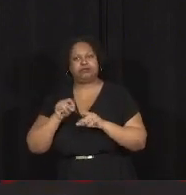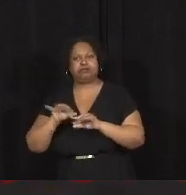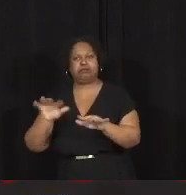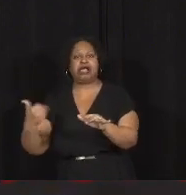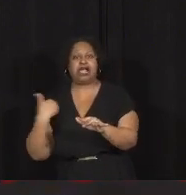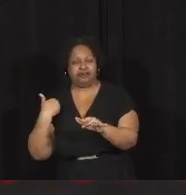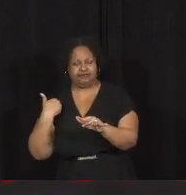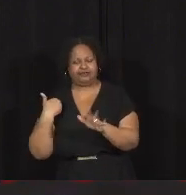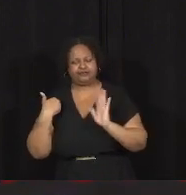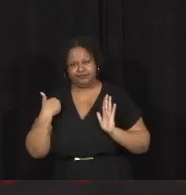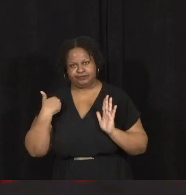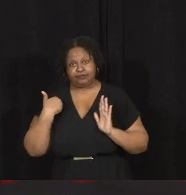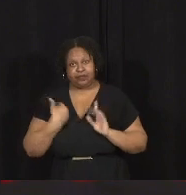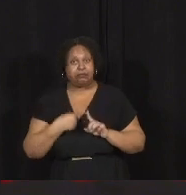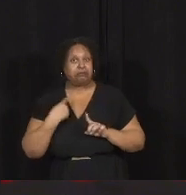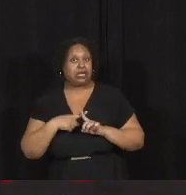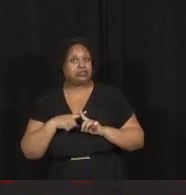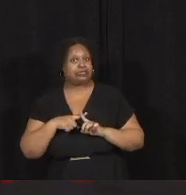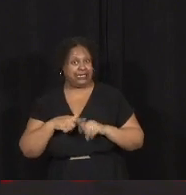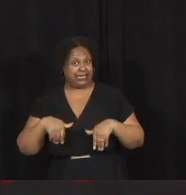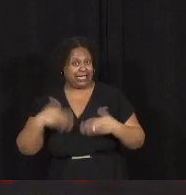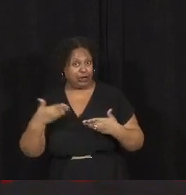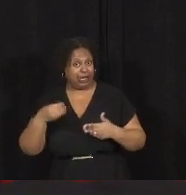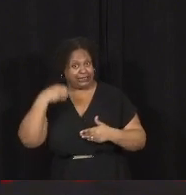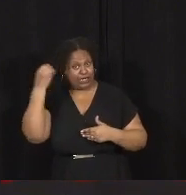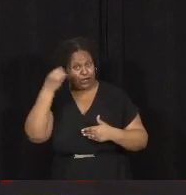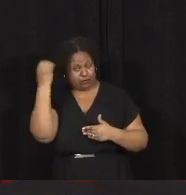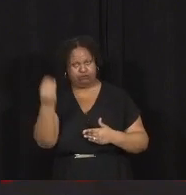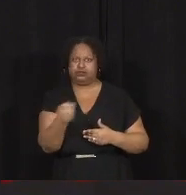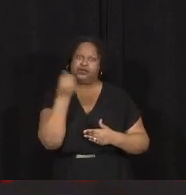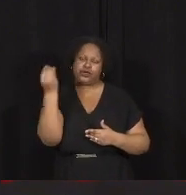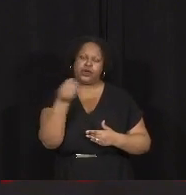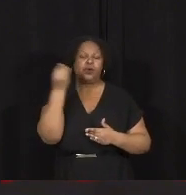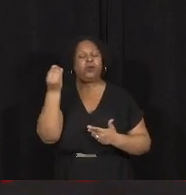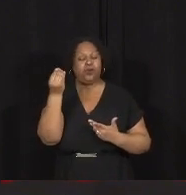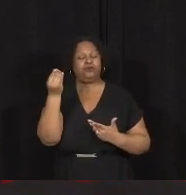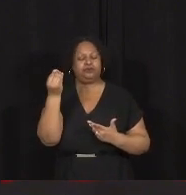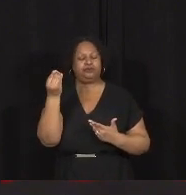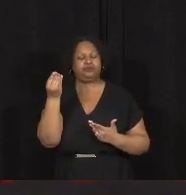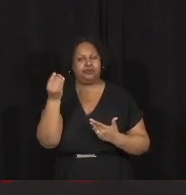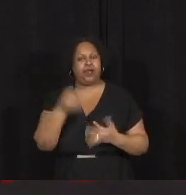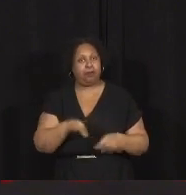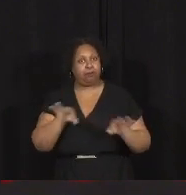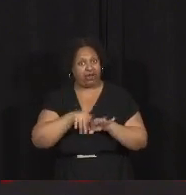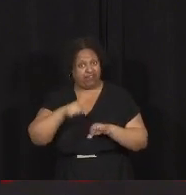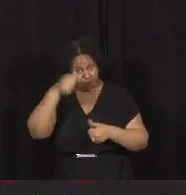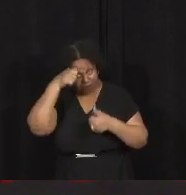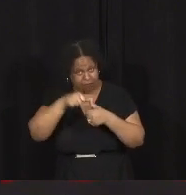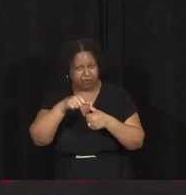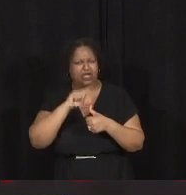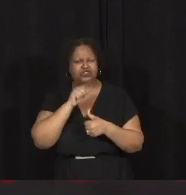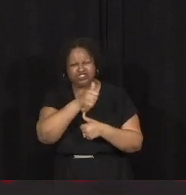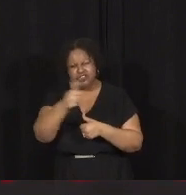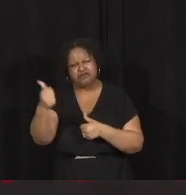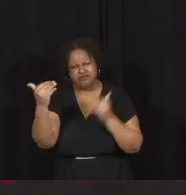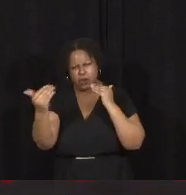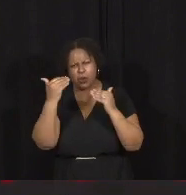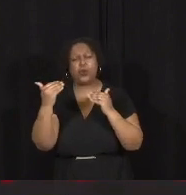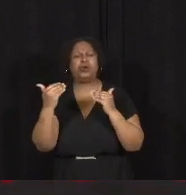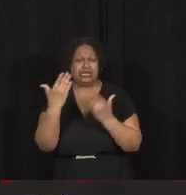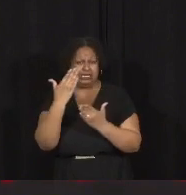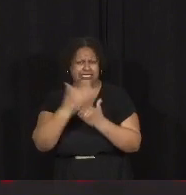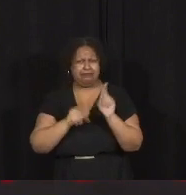to mention, and I'm sure you're aware of, but that is our returning travelers